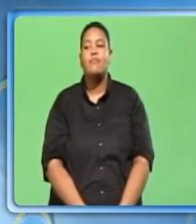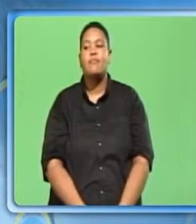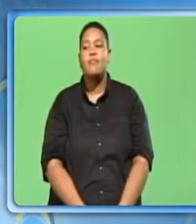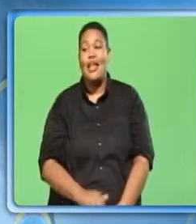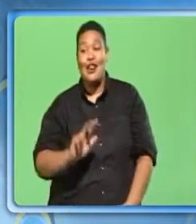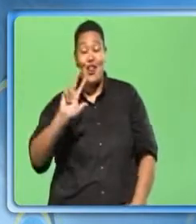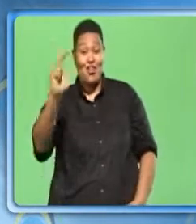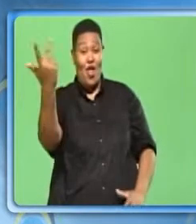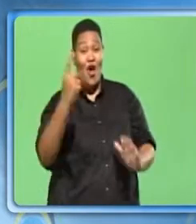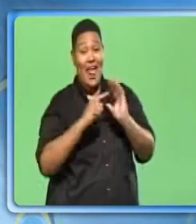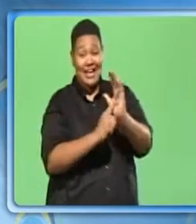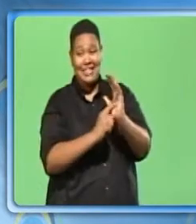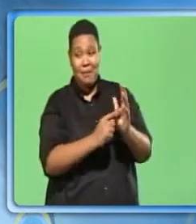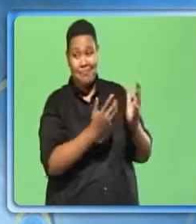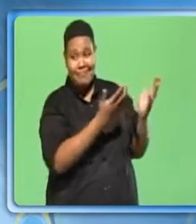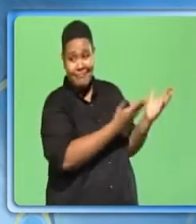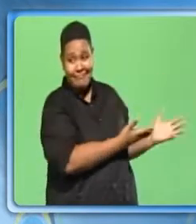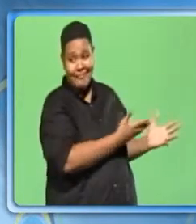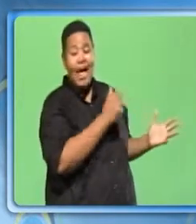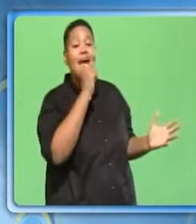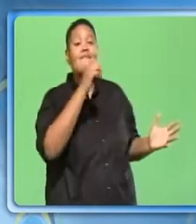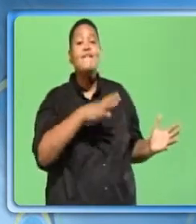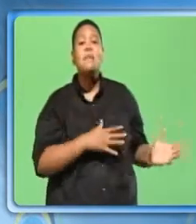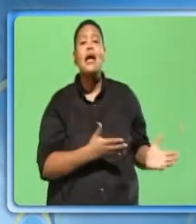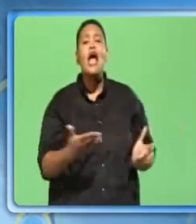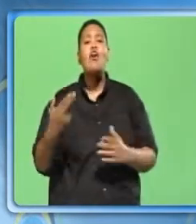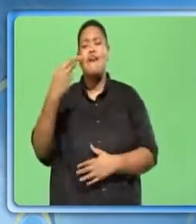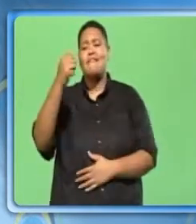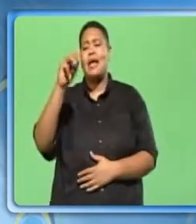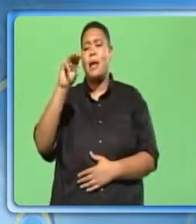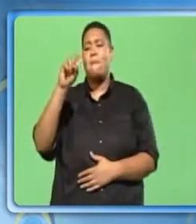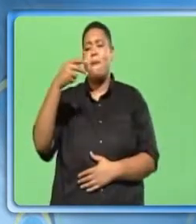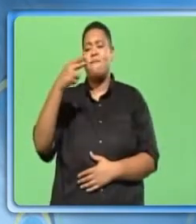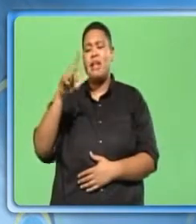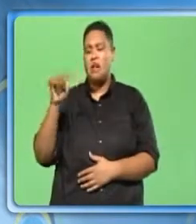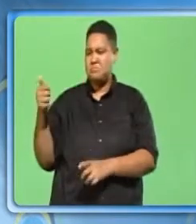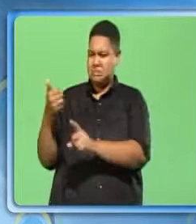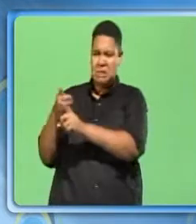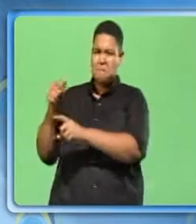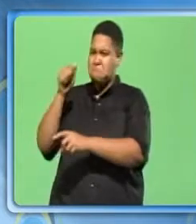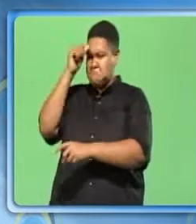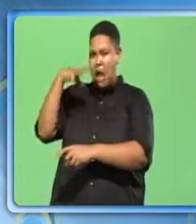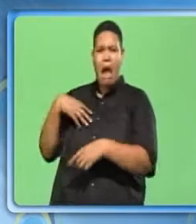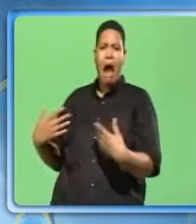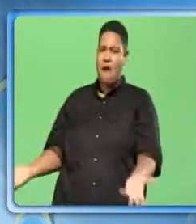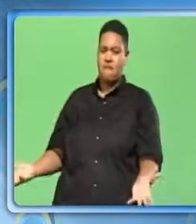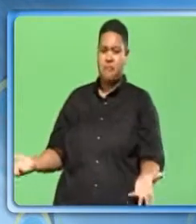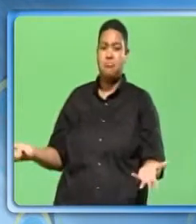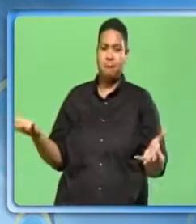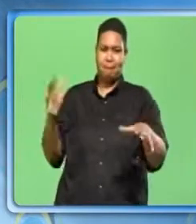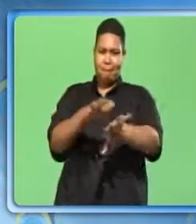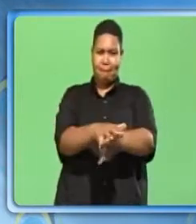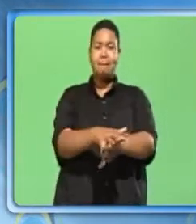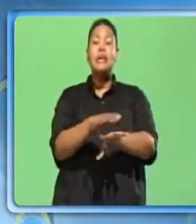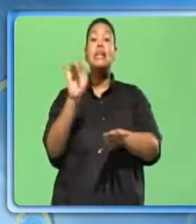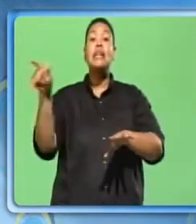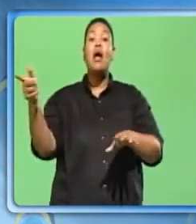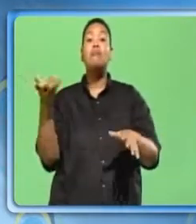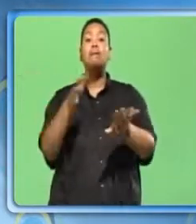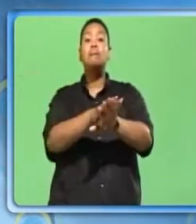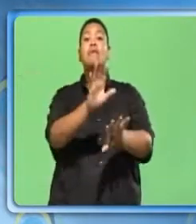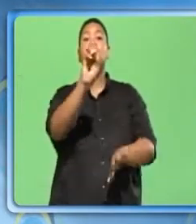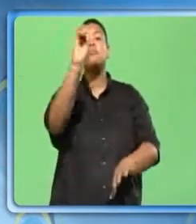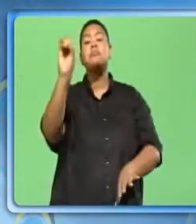In the third example, a female carrier of hemophilia mates with an unaffected male. The cross results in 50% of their daughters